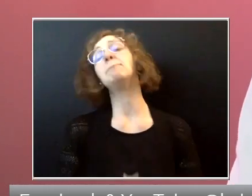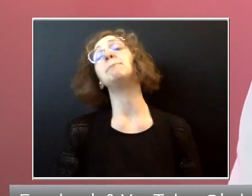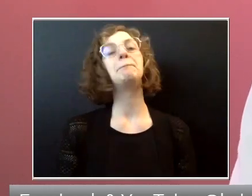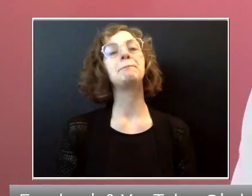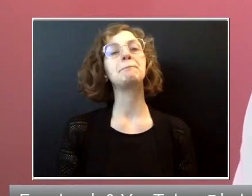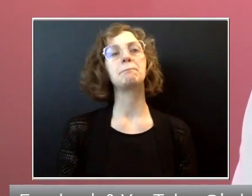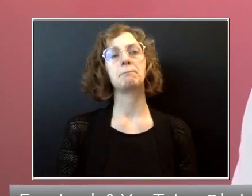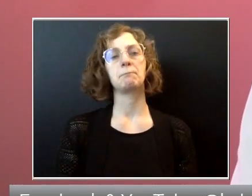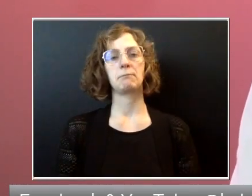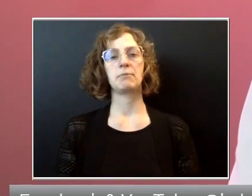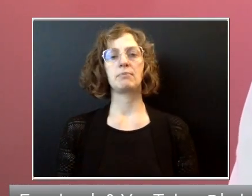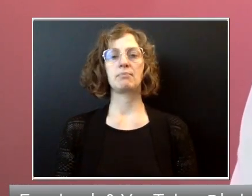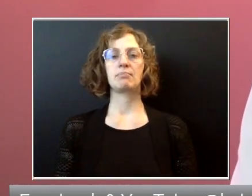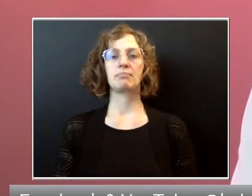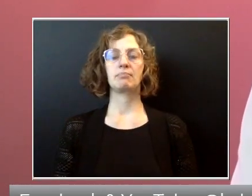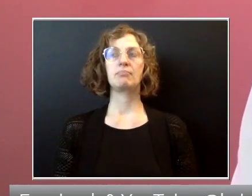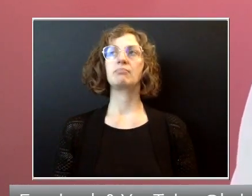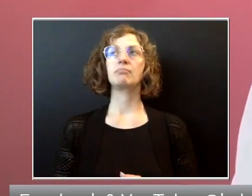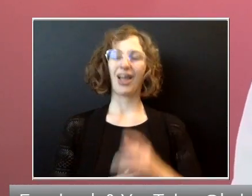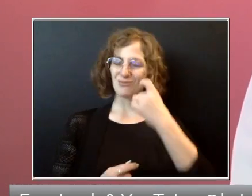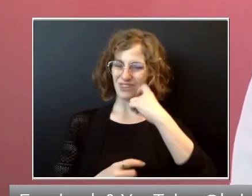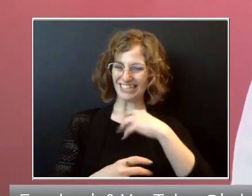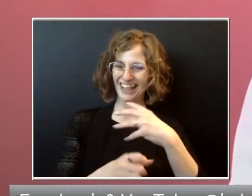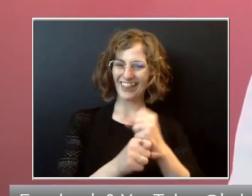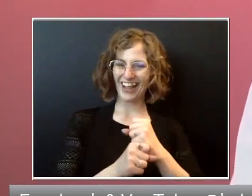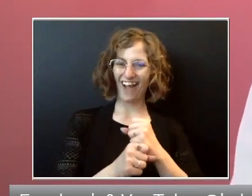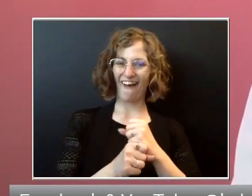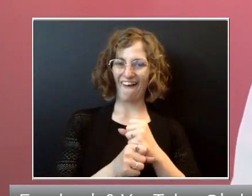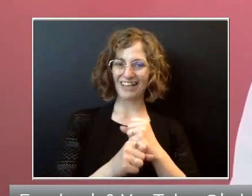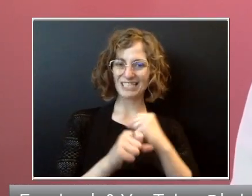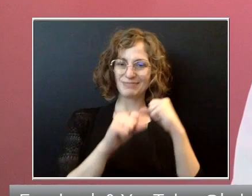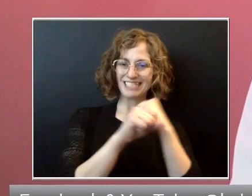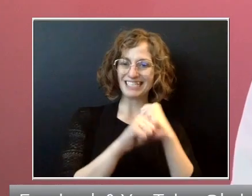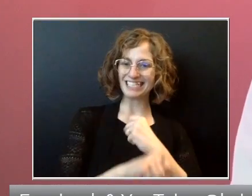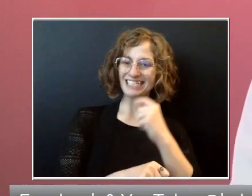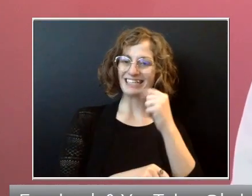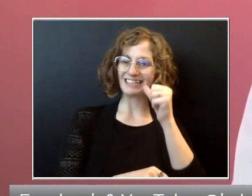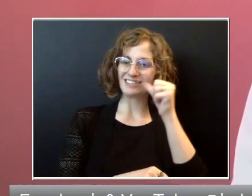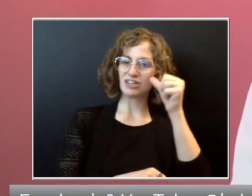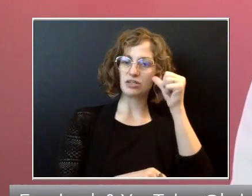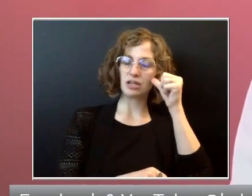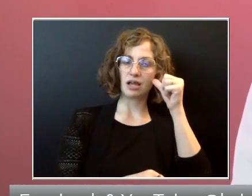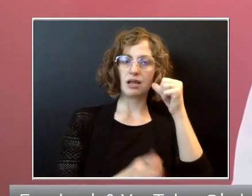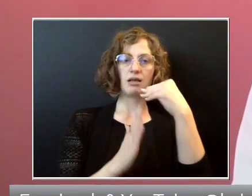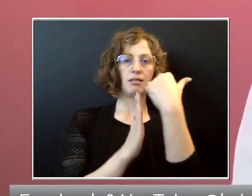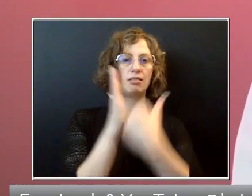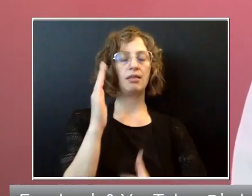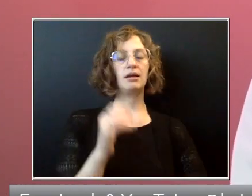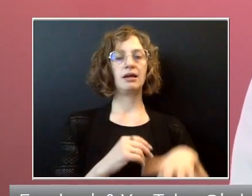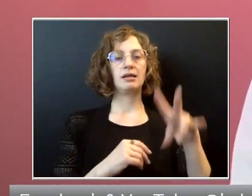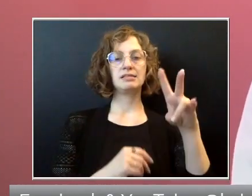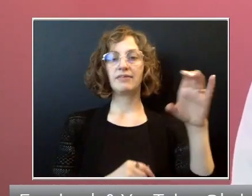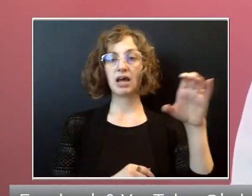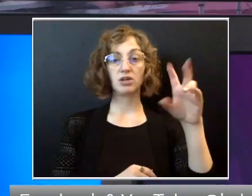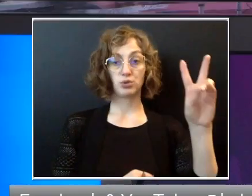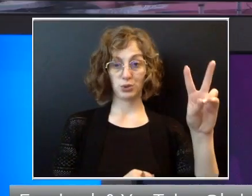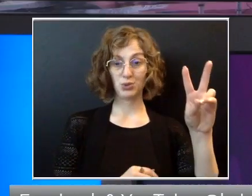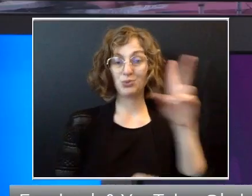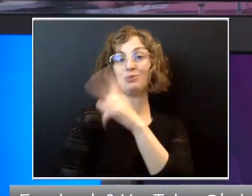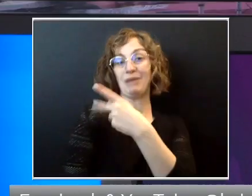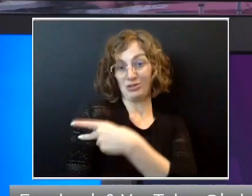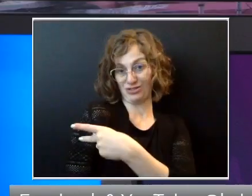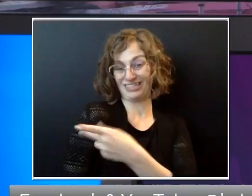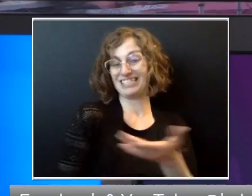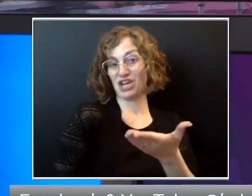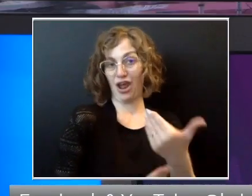I got some numbers yesterday and they came back with a list of 702 patients at our center with HCM. Well, we want to get